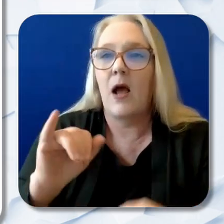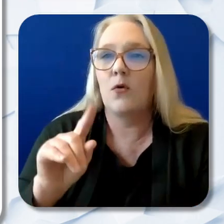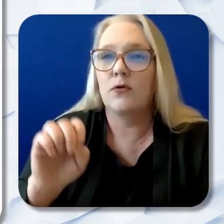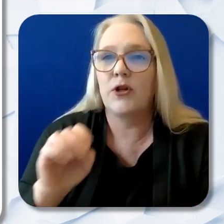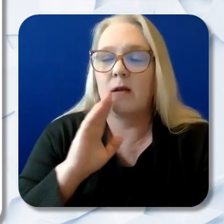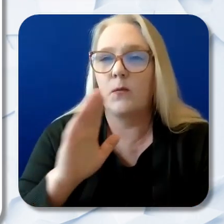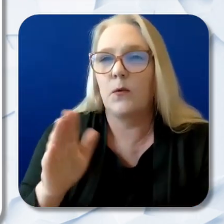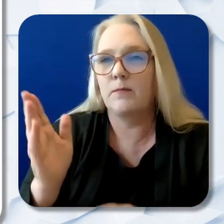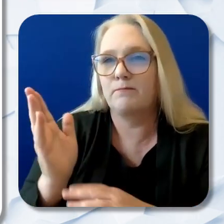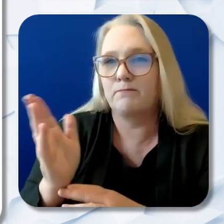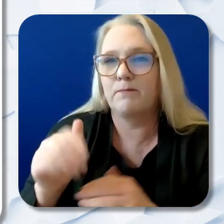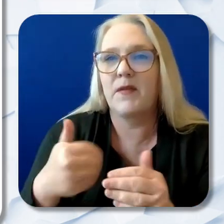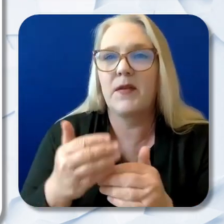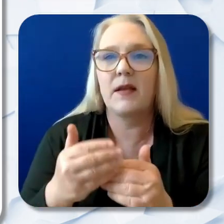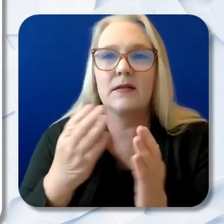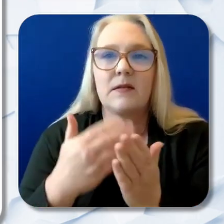next section.